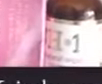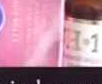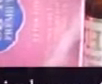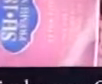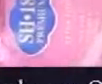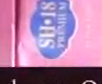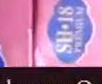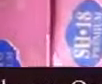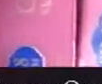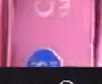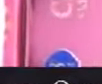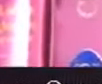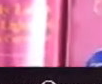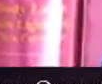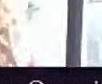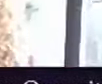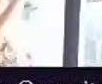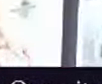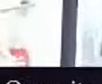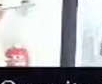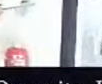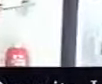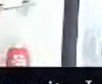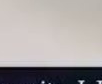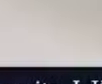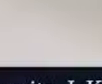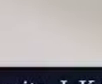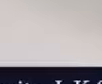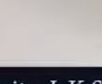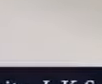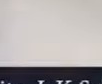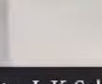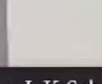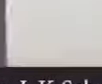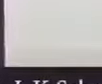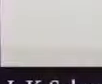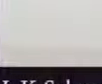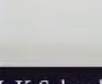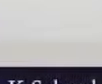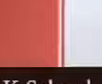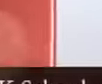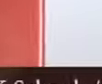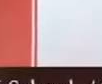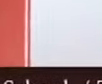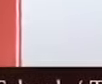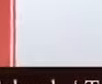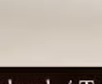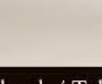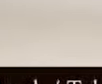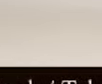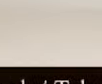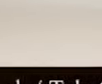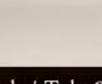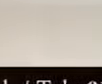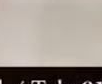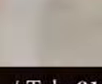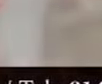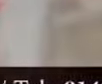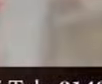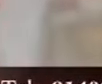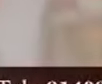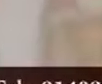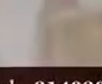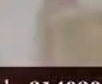pour wax la rek exactly li nga xamne mo mengo ak sa kanam dinañ len wax tamit ne rek amning perfumes, you know,